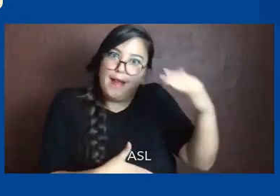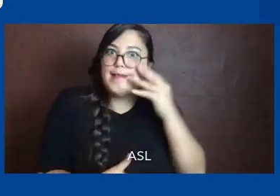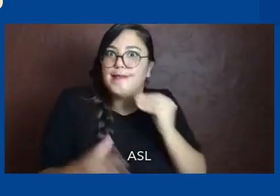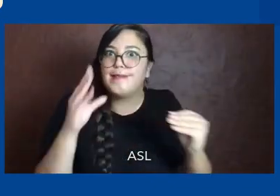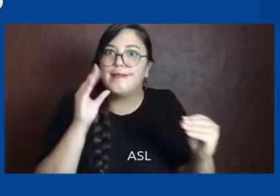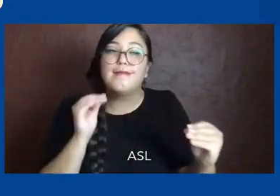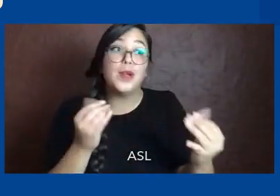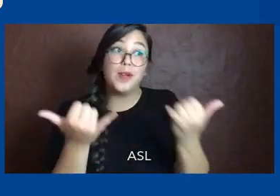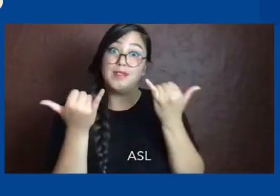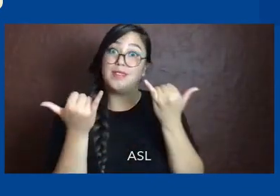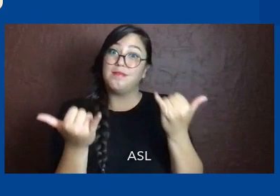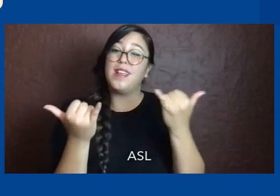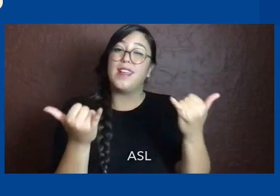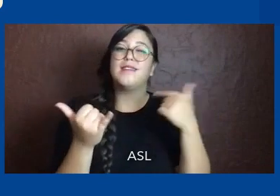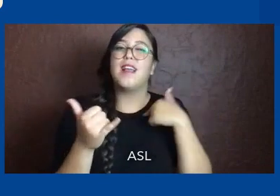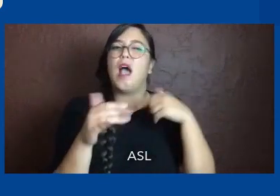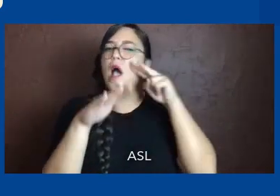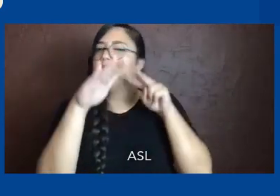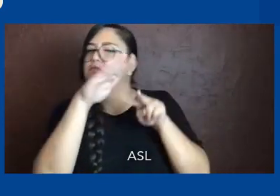amount of